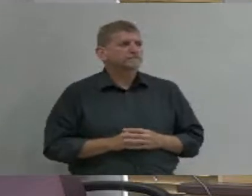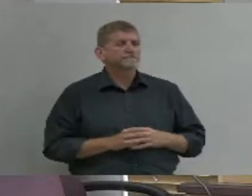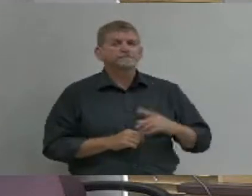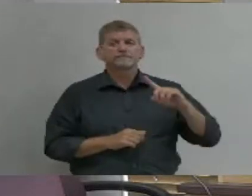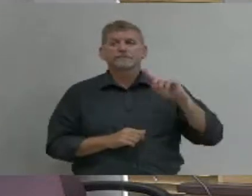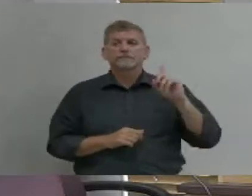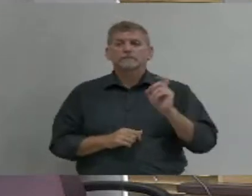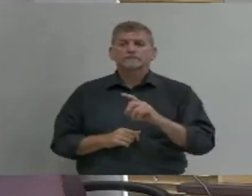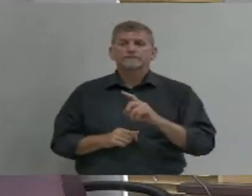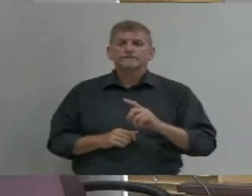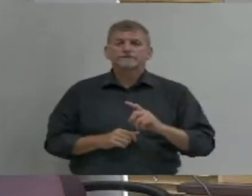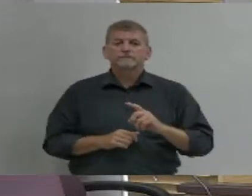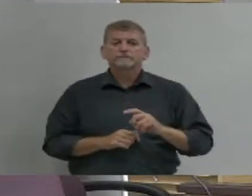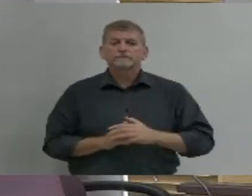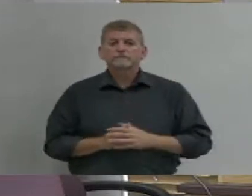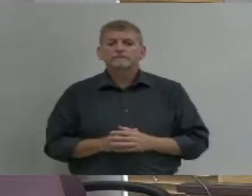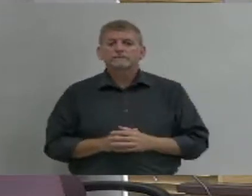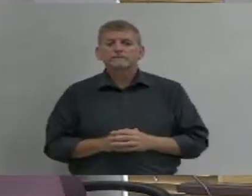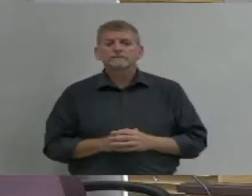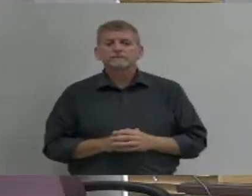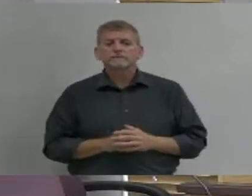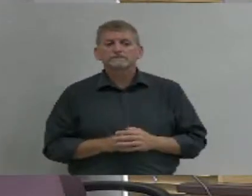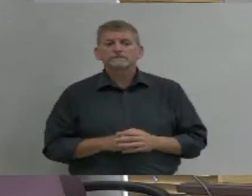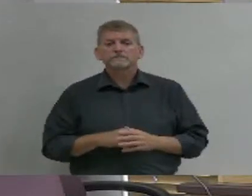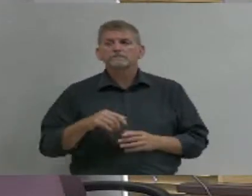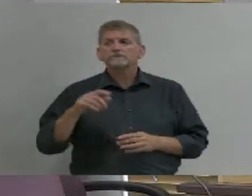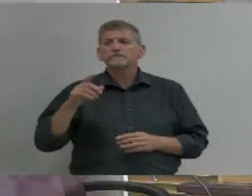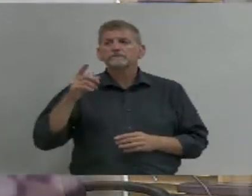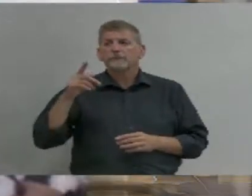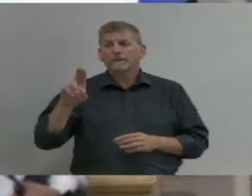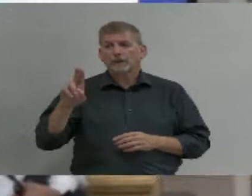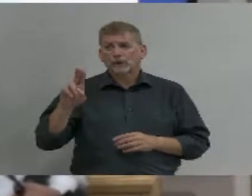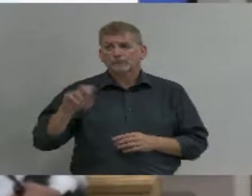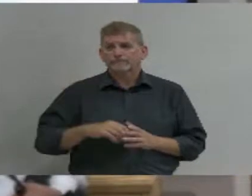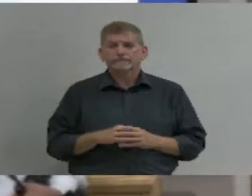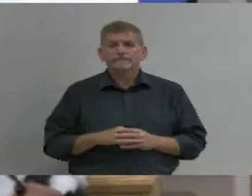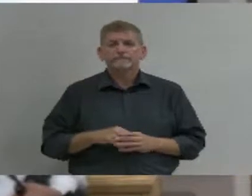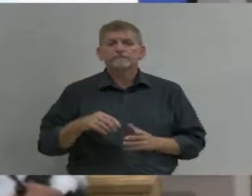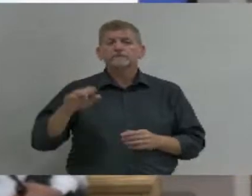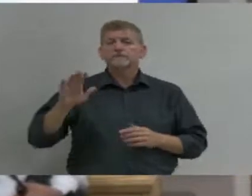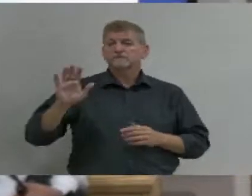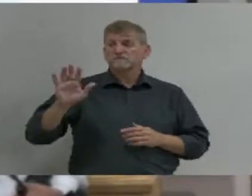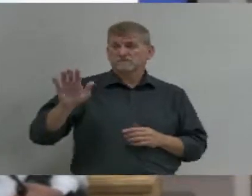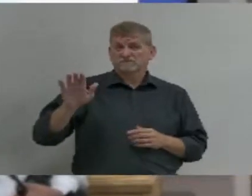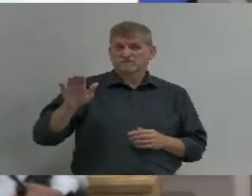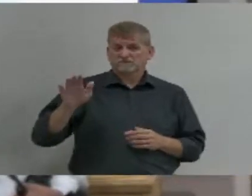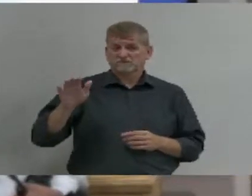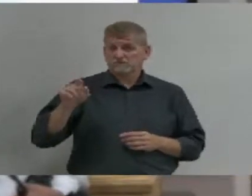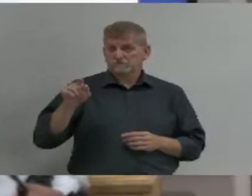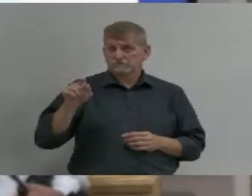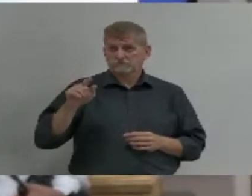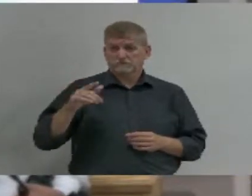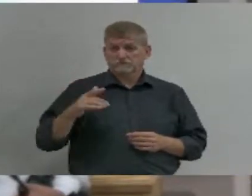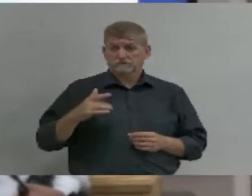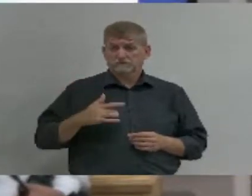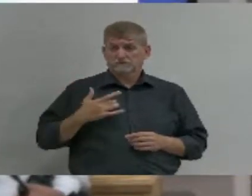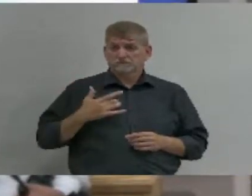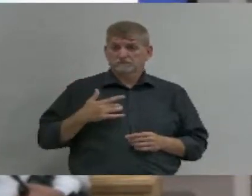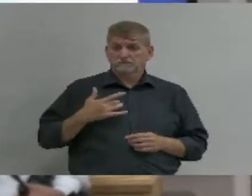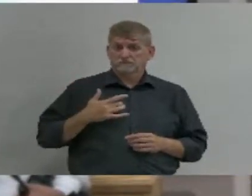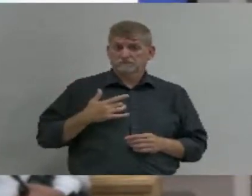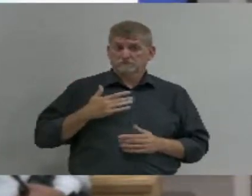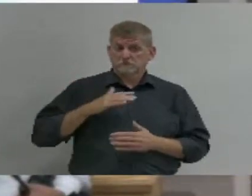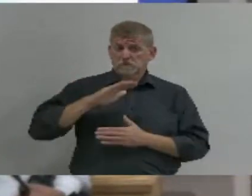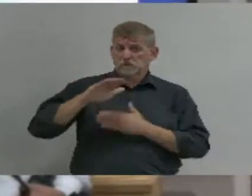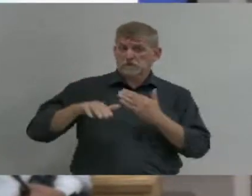Joe Duhonick, Purdue exponent. Dr. Ramirez, do you think there's a moral or ethical dilemma in putting all of our sick students in the same buildings where our